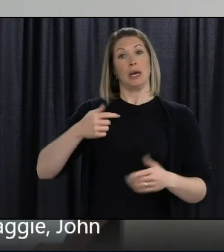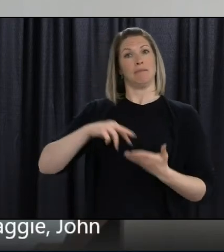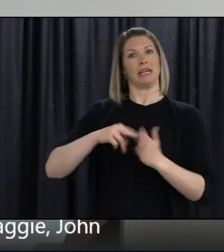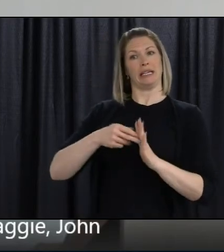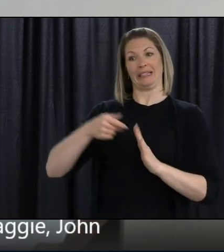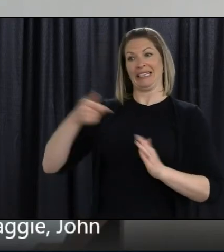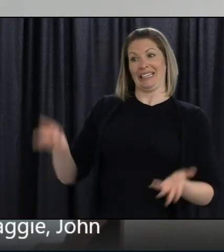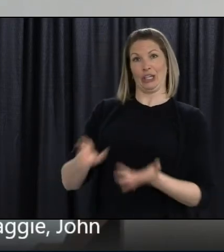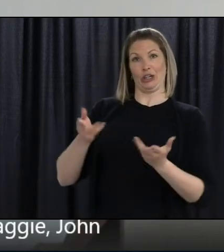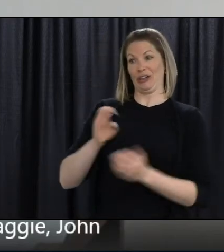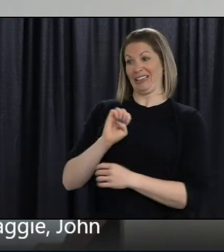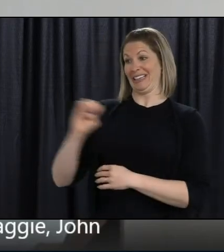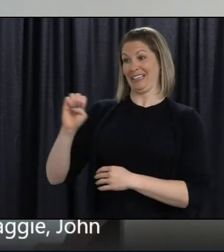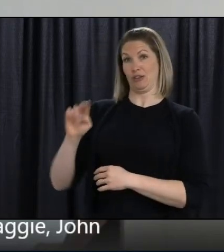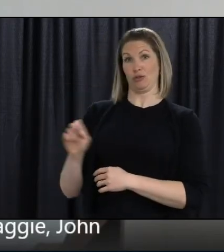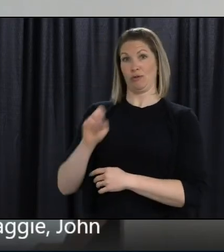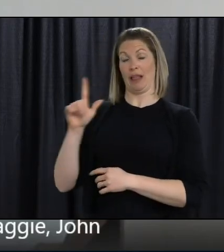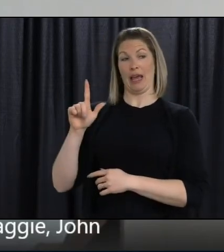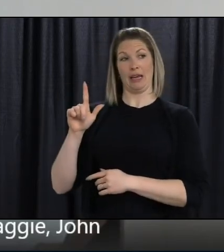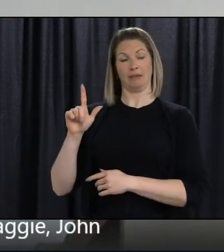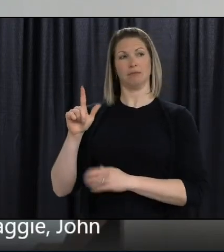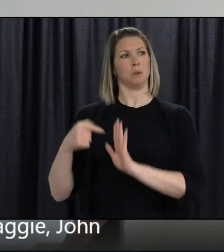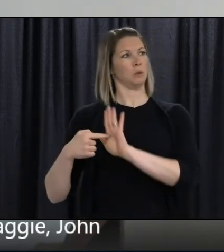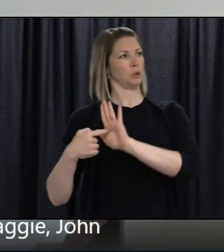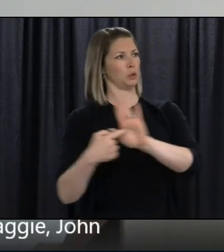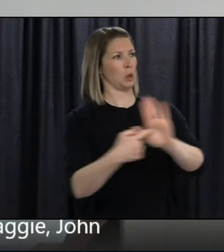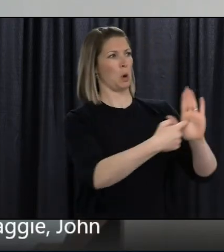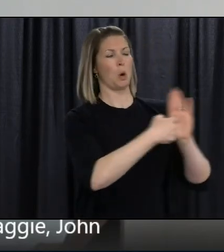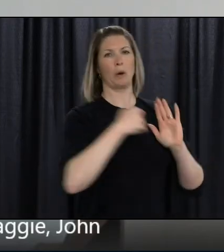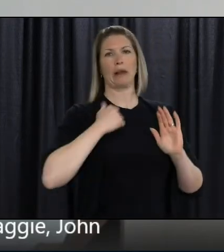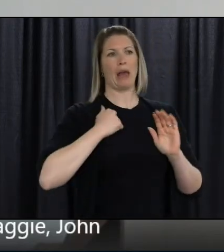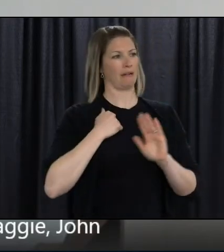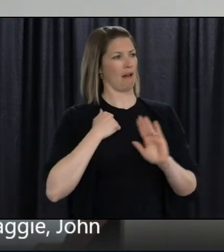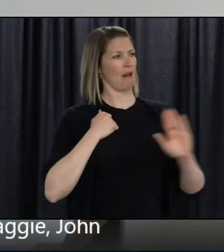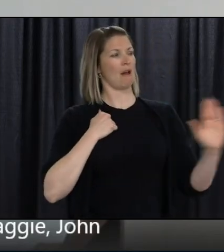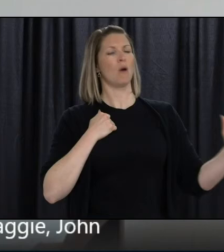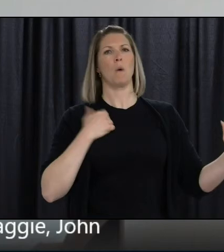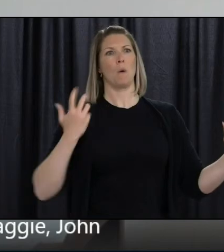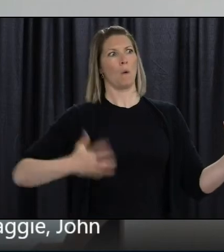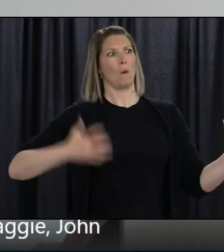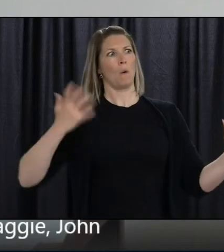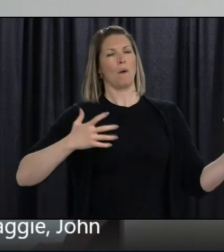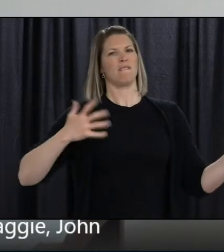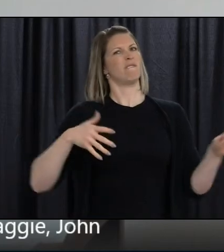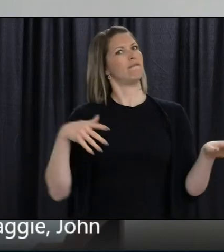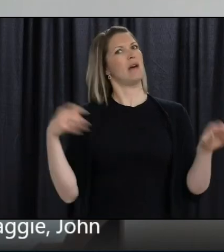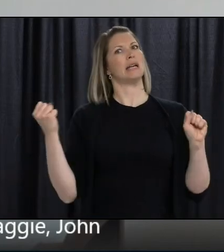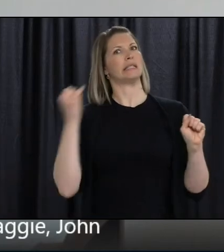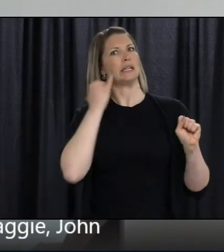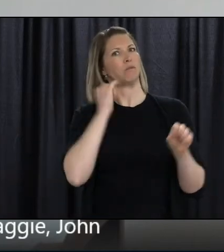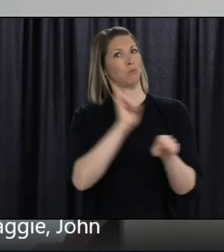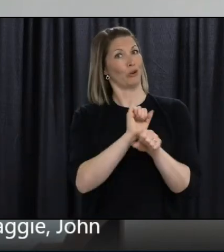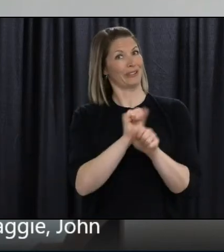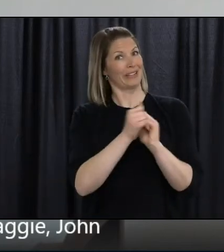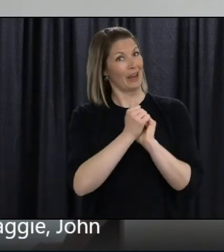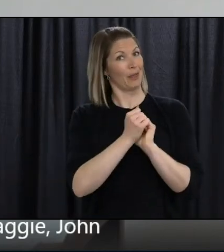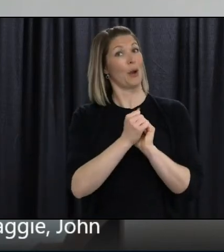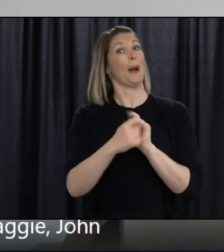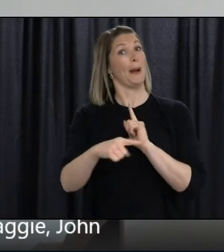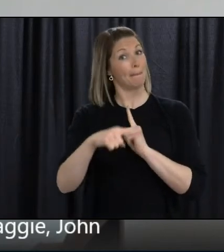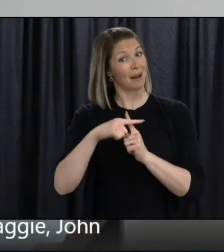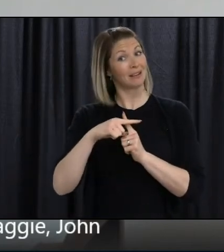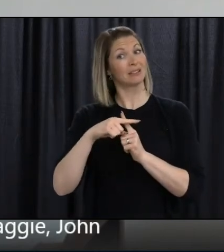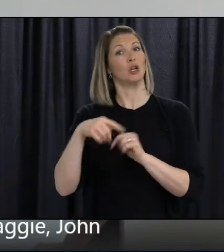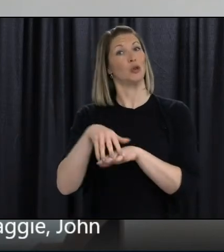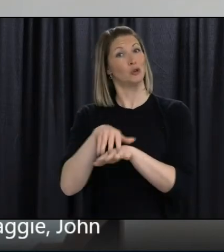certainly not an excuse for complacency. But I think it's another occasion when we can just step back and say, we actually do things